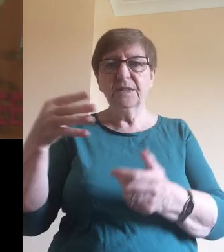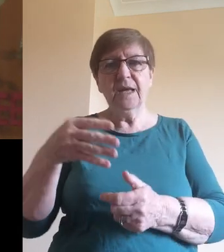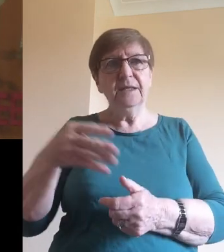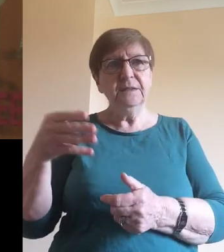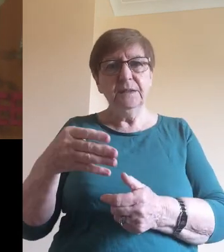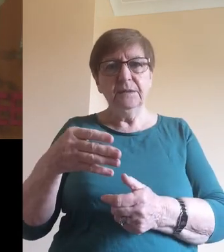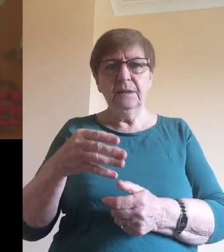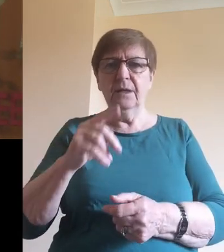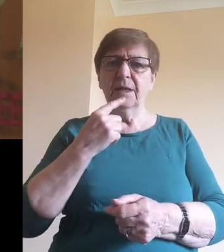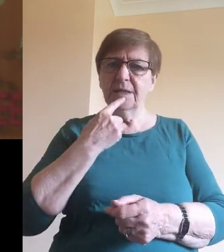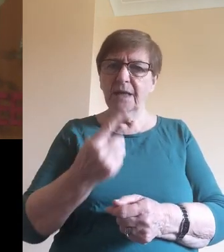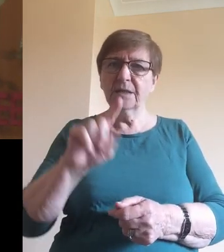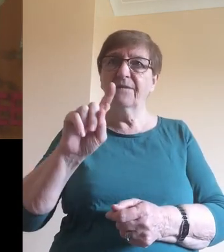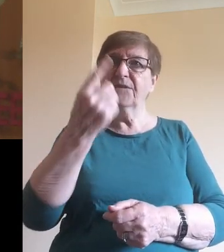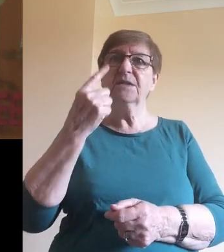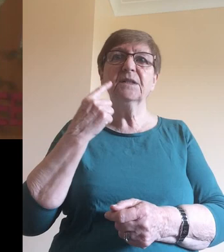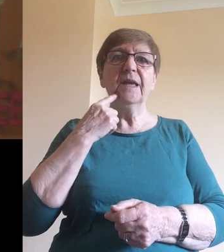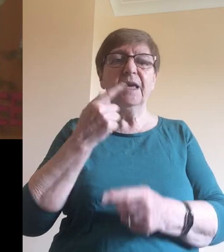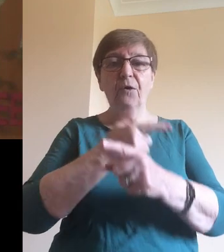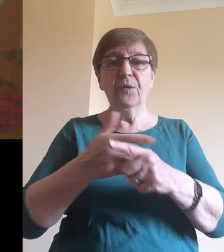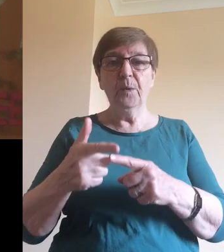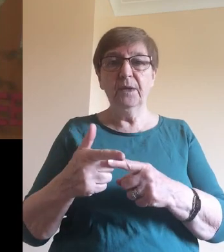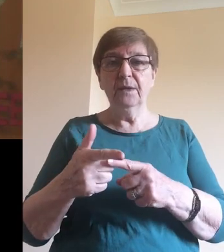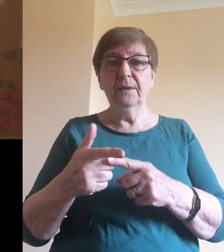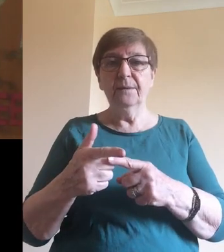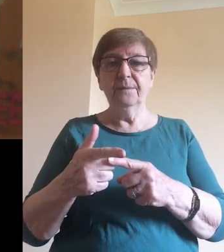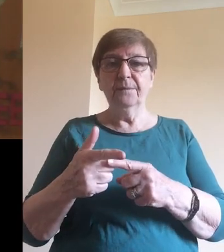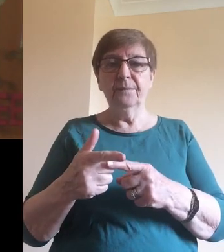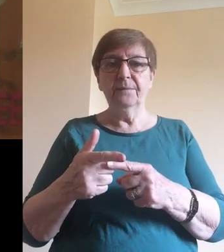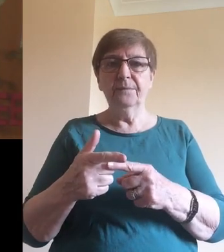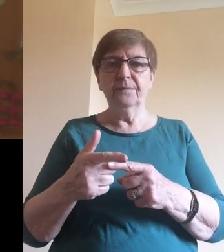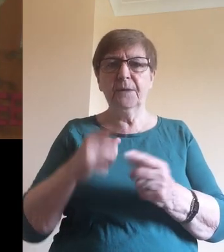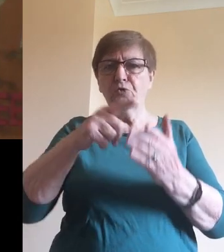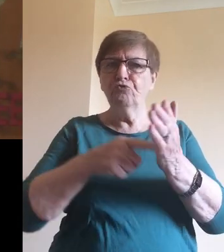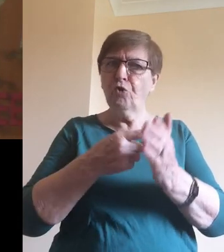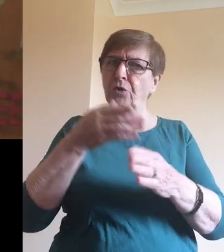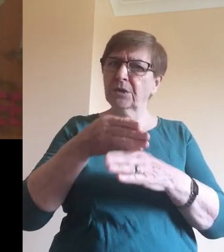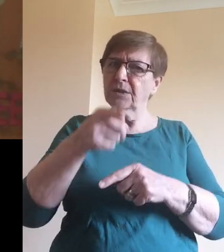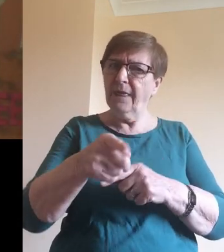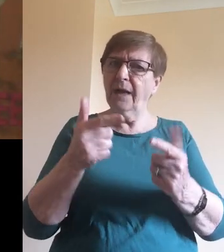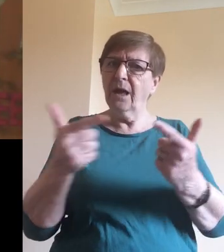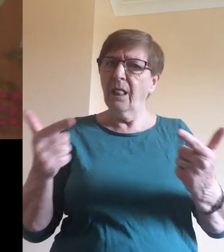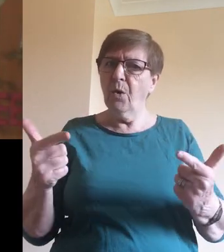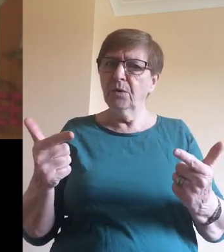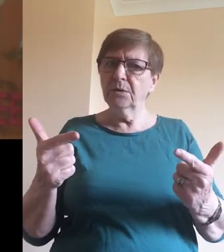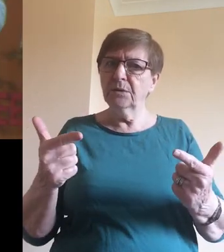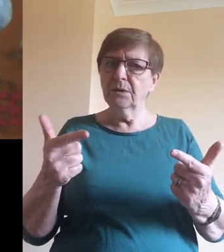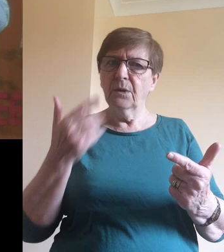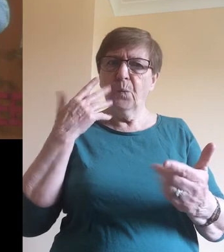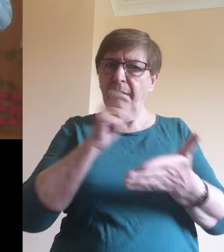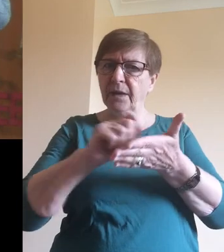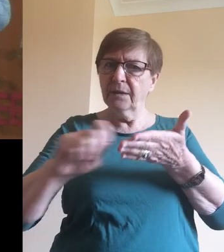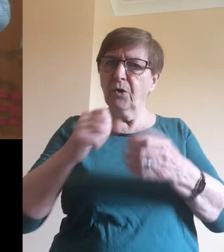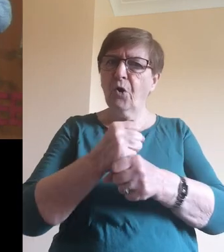to the first day of the week. John does that quite a lot in his gospel. He gives